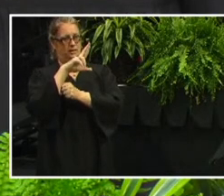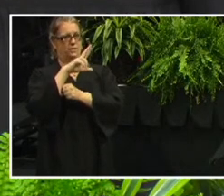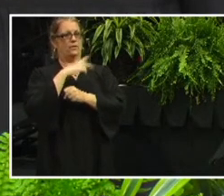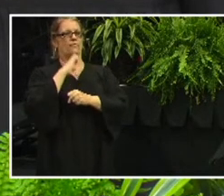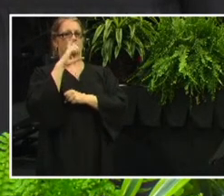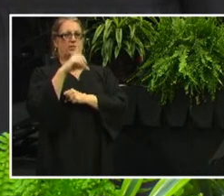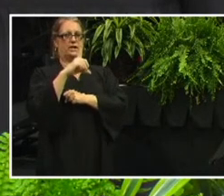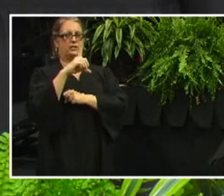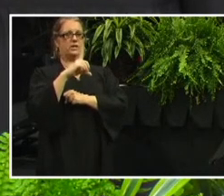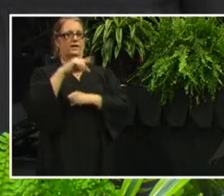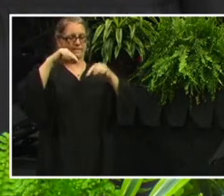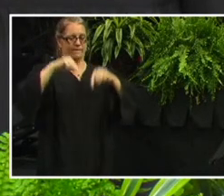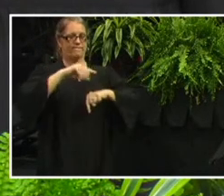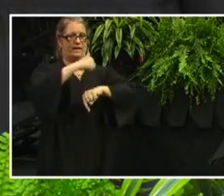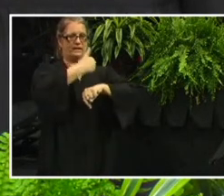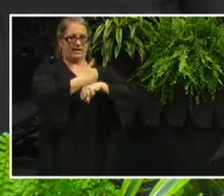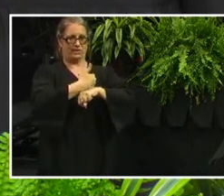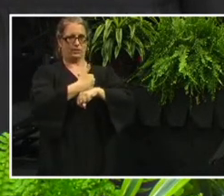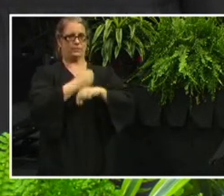Educate Chatham Foundation.